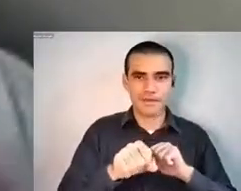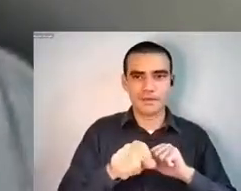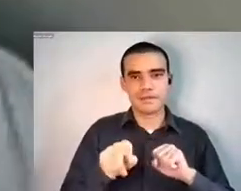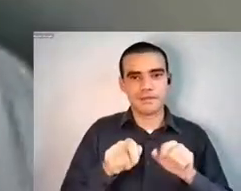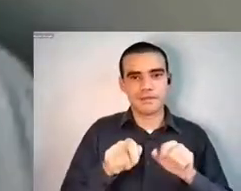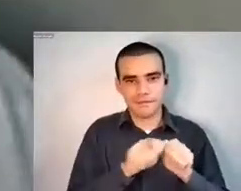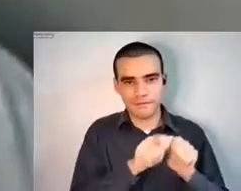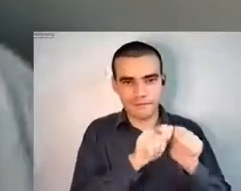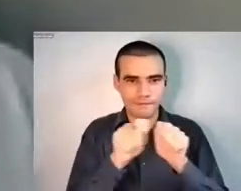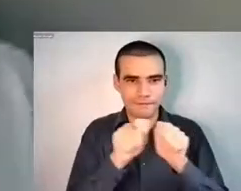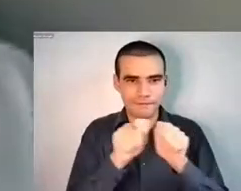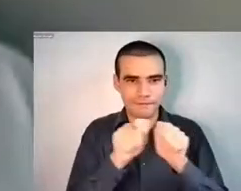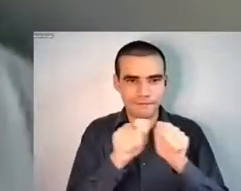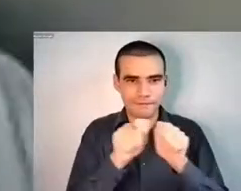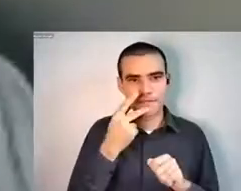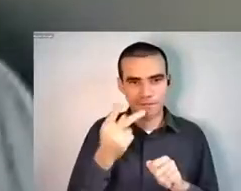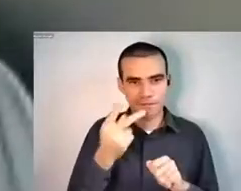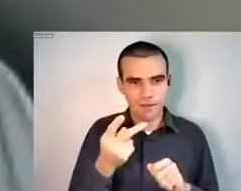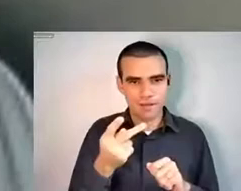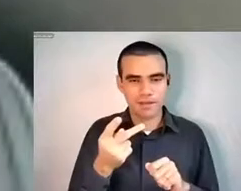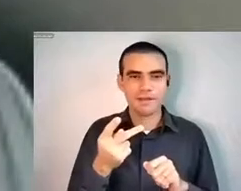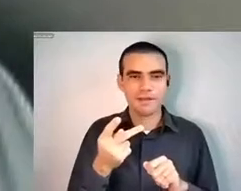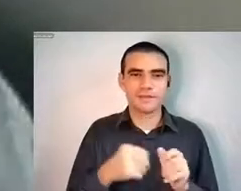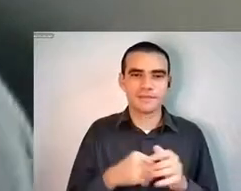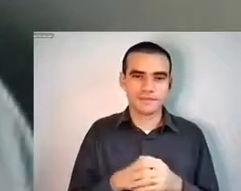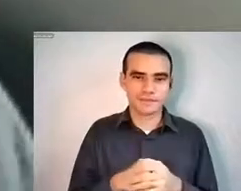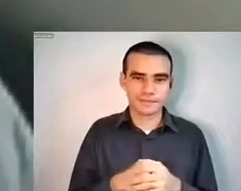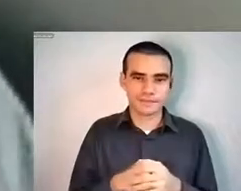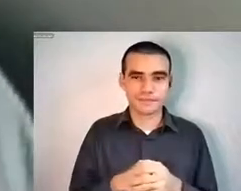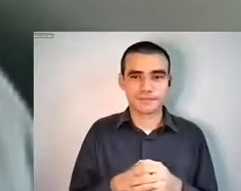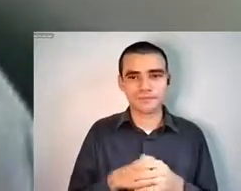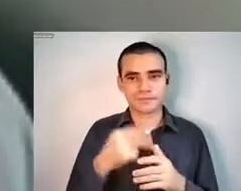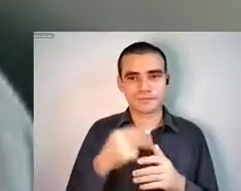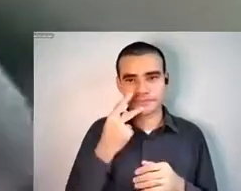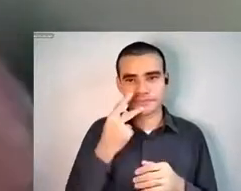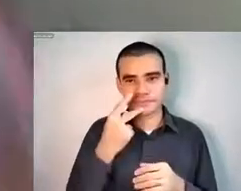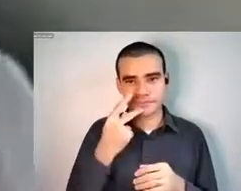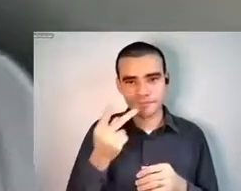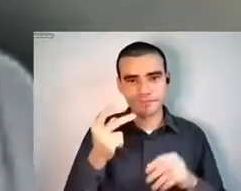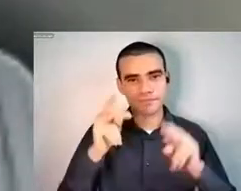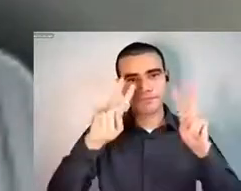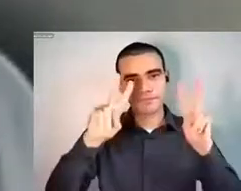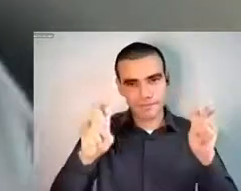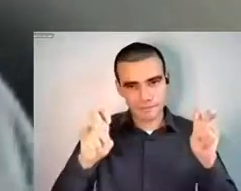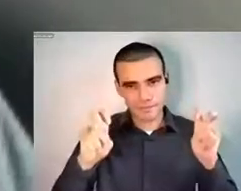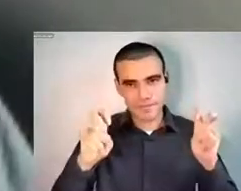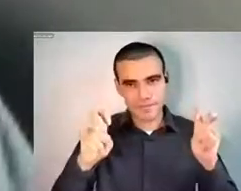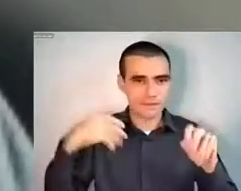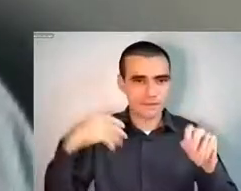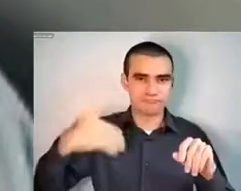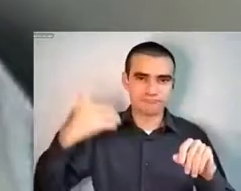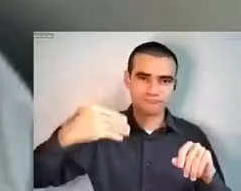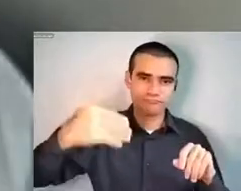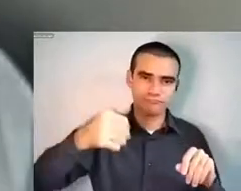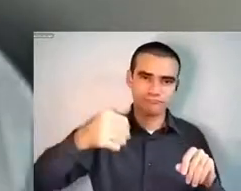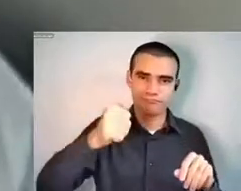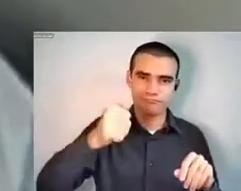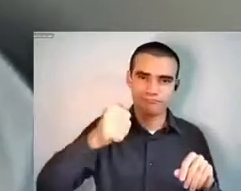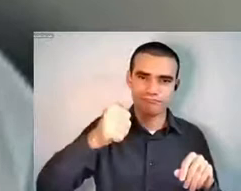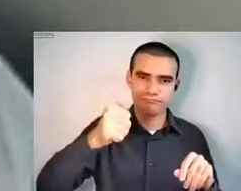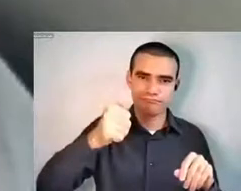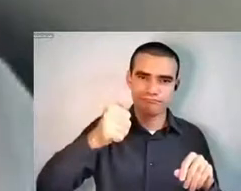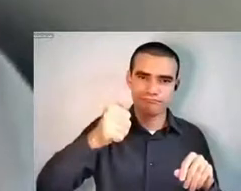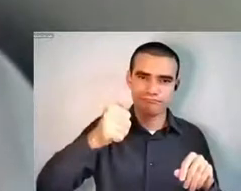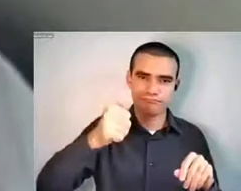You are not talking about a pilot thing that is going to start. This is something that is going on for a